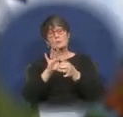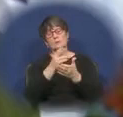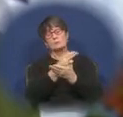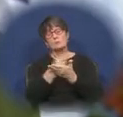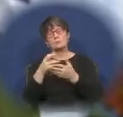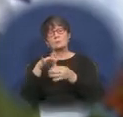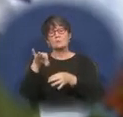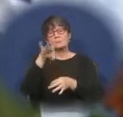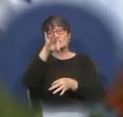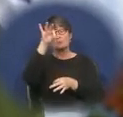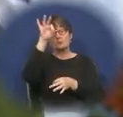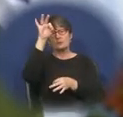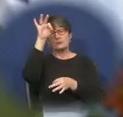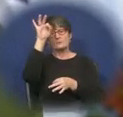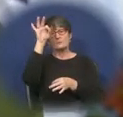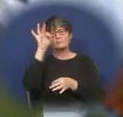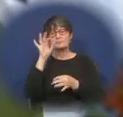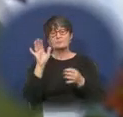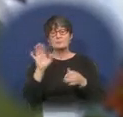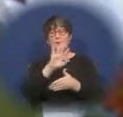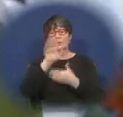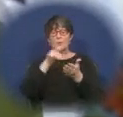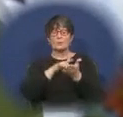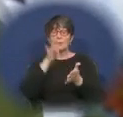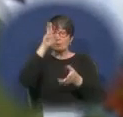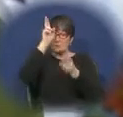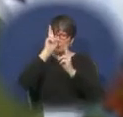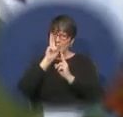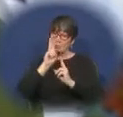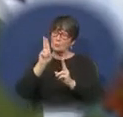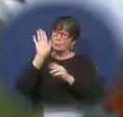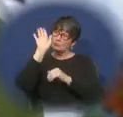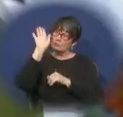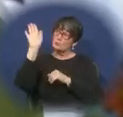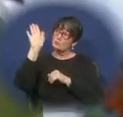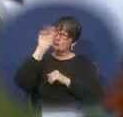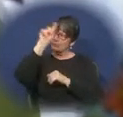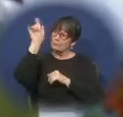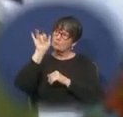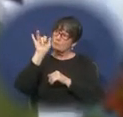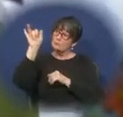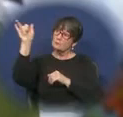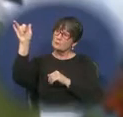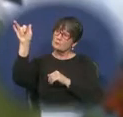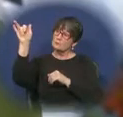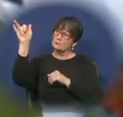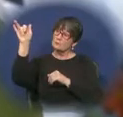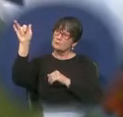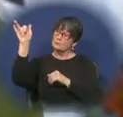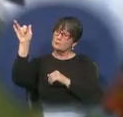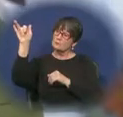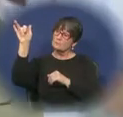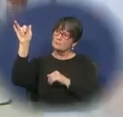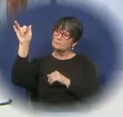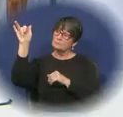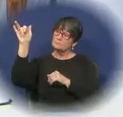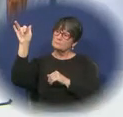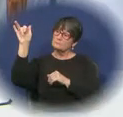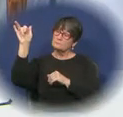Holy Spirit, all glory and honor is yours forever and ever.